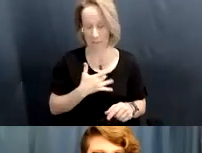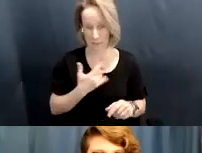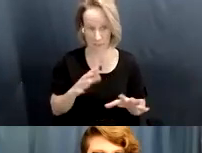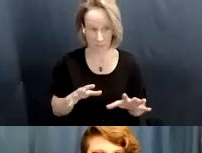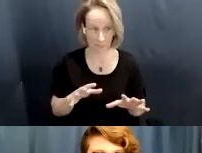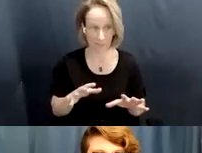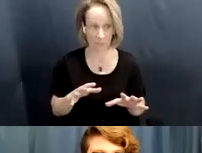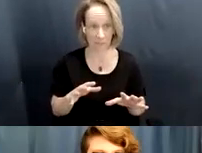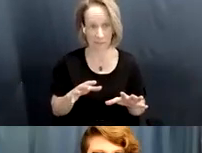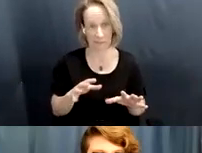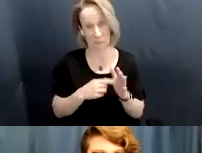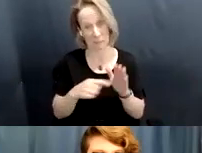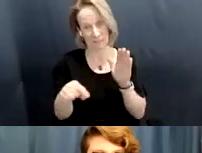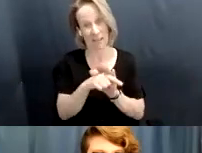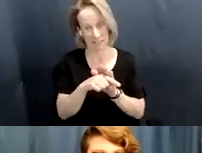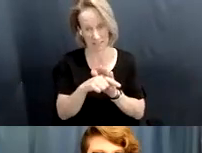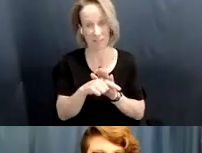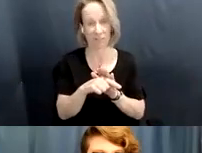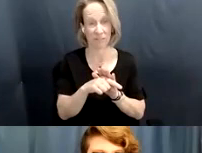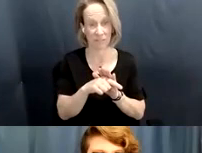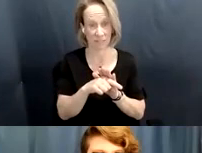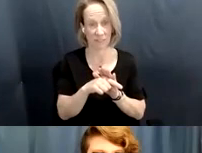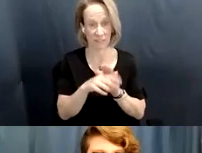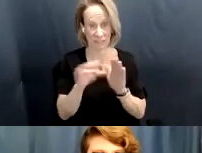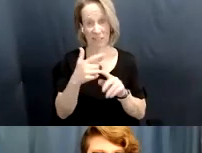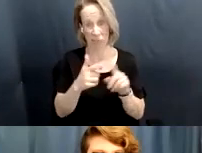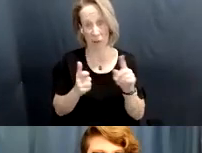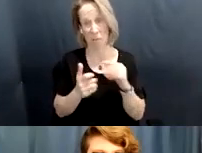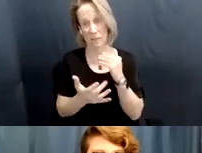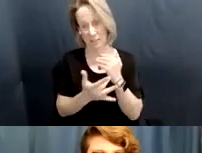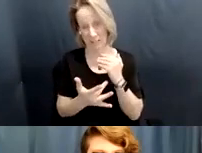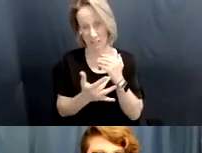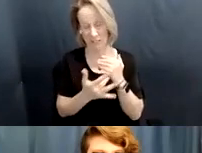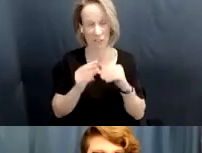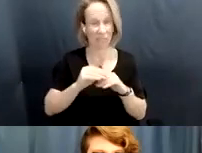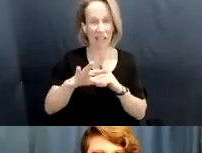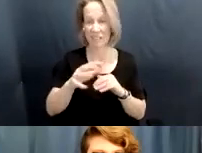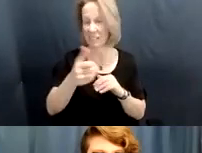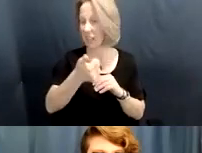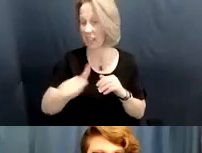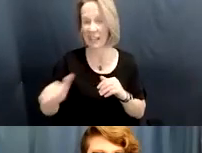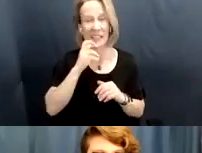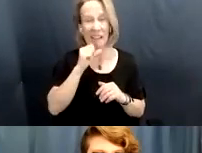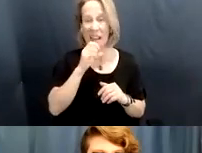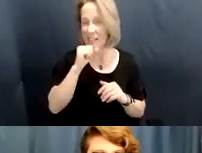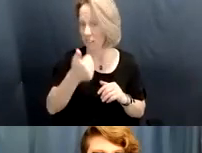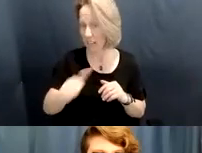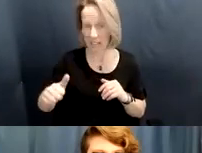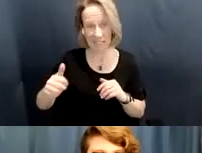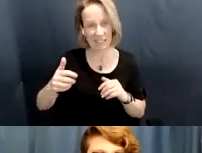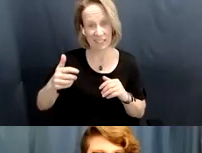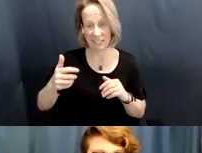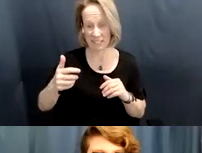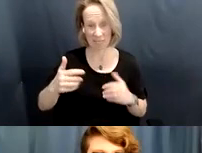negative impact, and that is caused by that technology. It affects all ages and all generations, even the